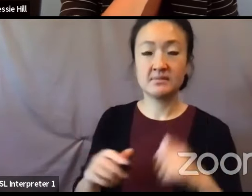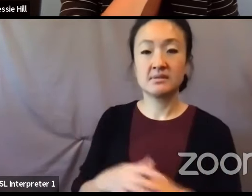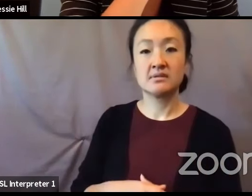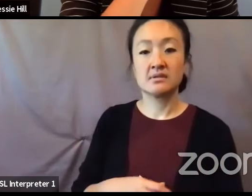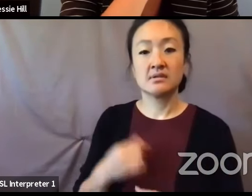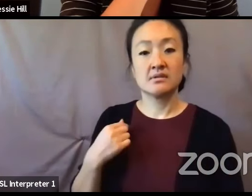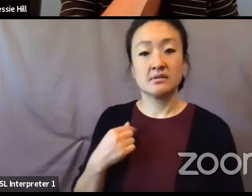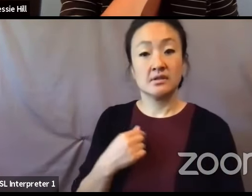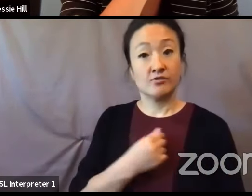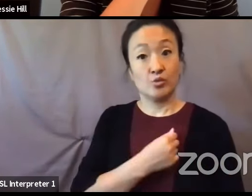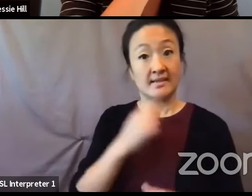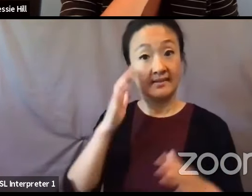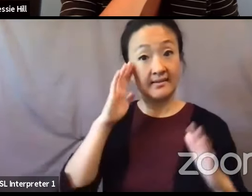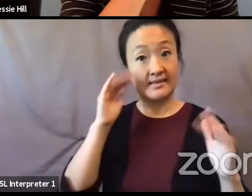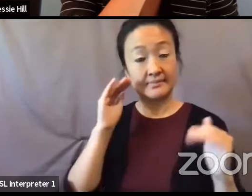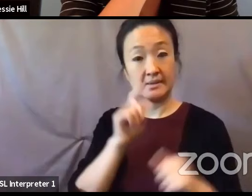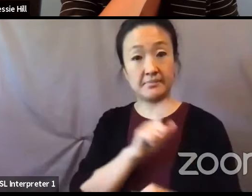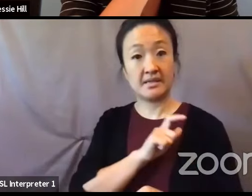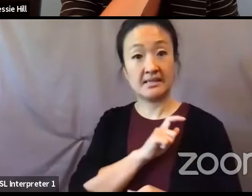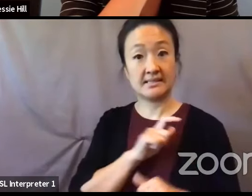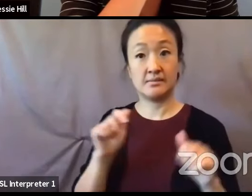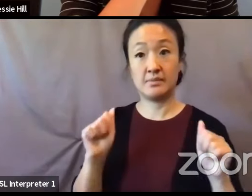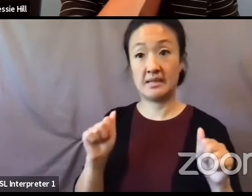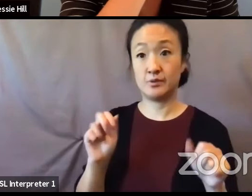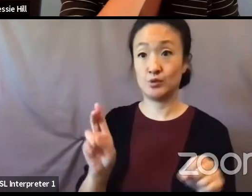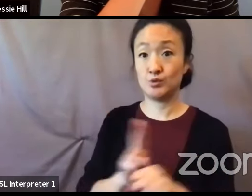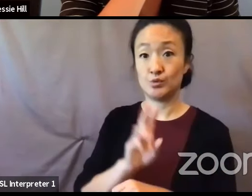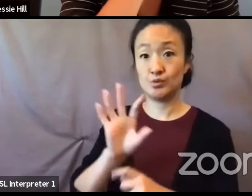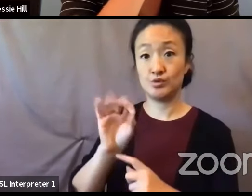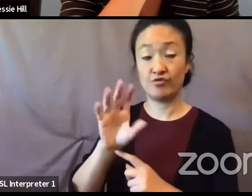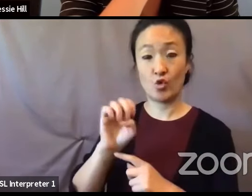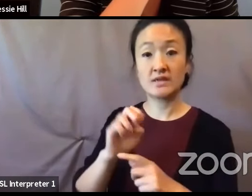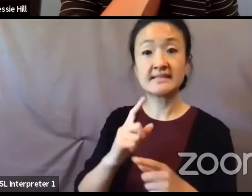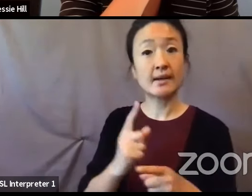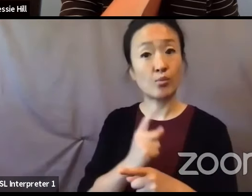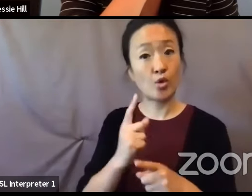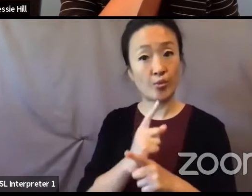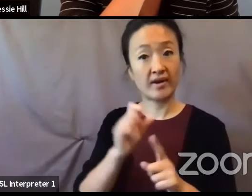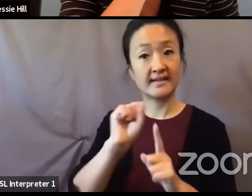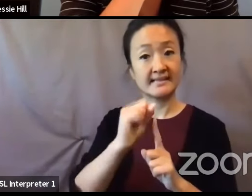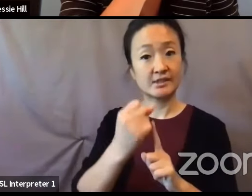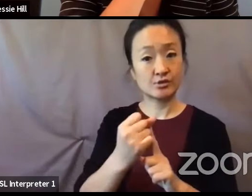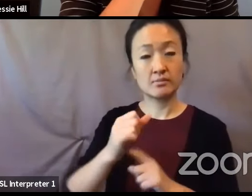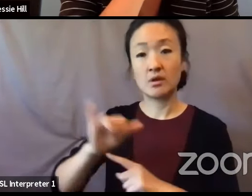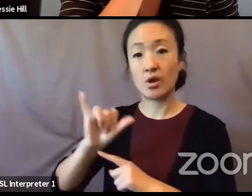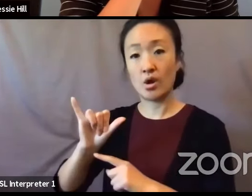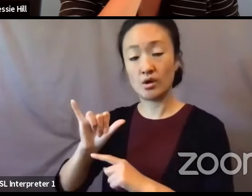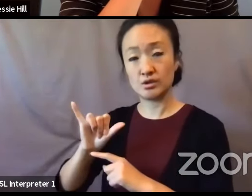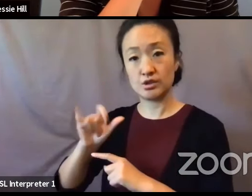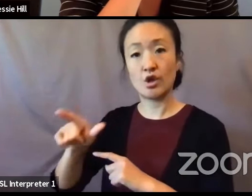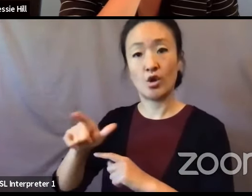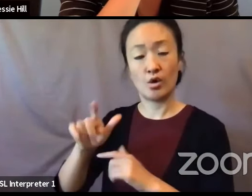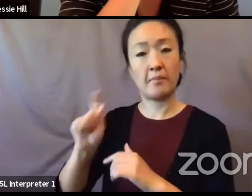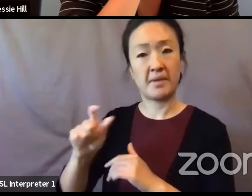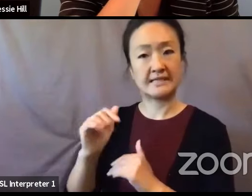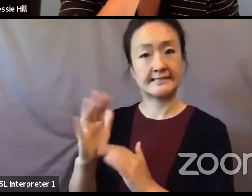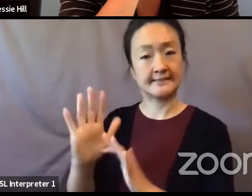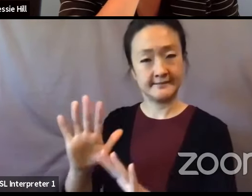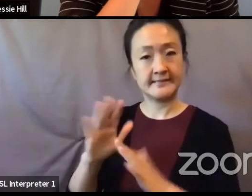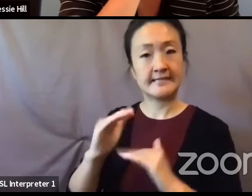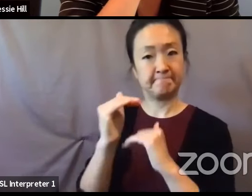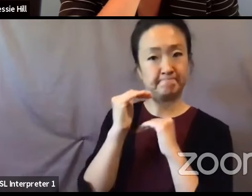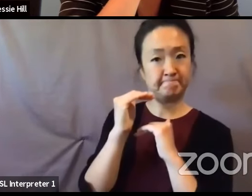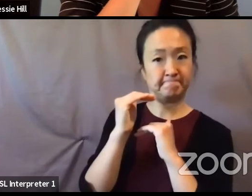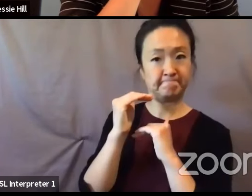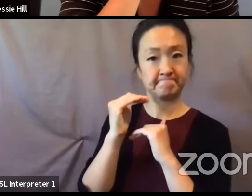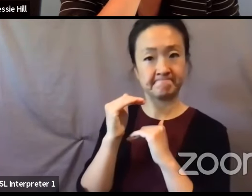police to be able to use force in appropriate circumstances, but also to exercise restraint, we need to think